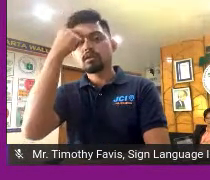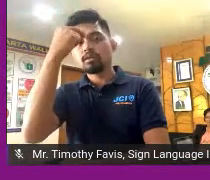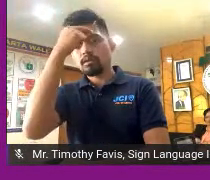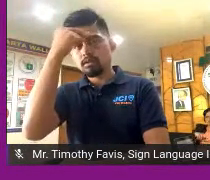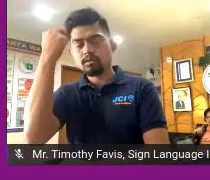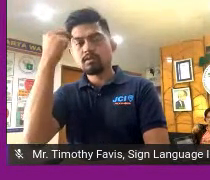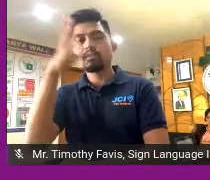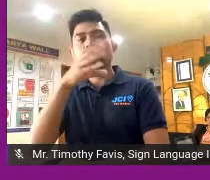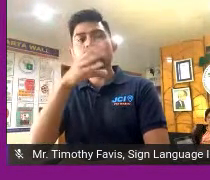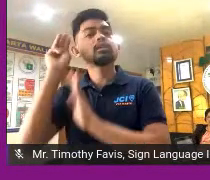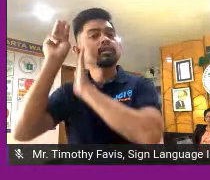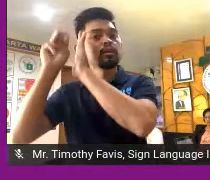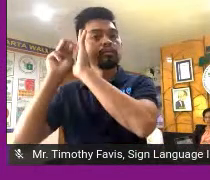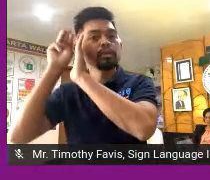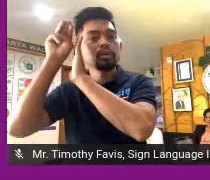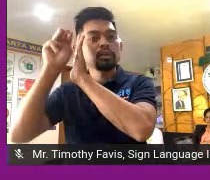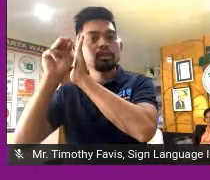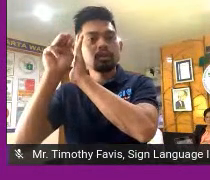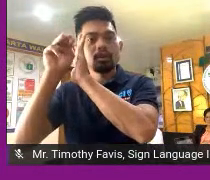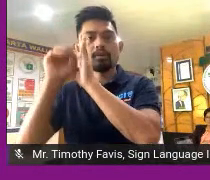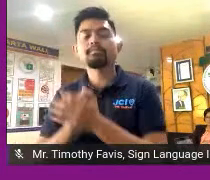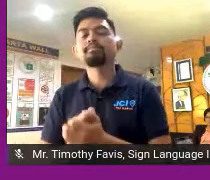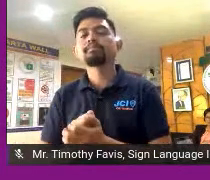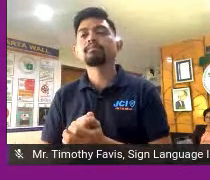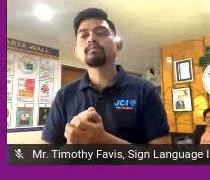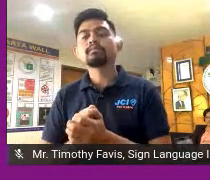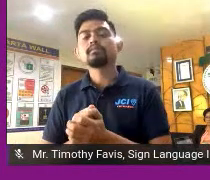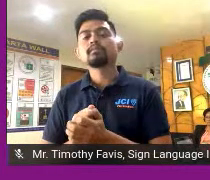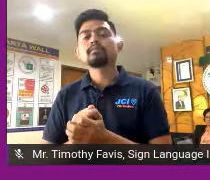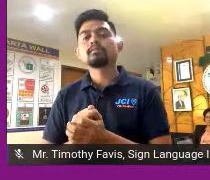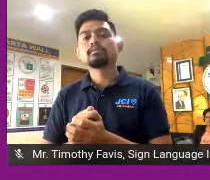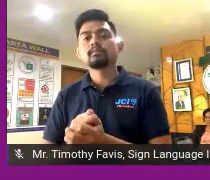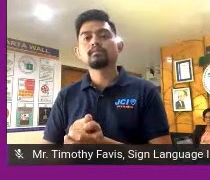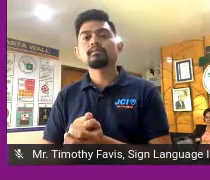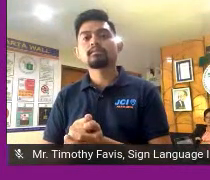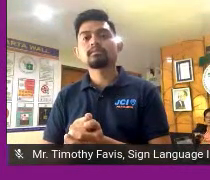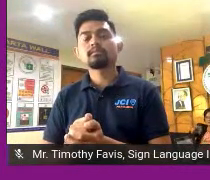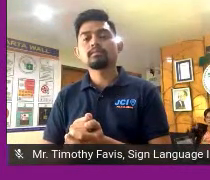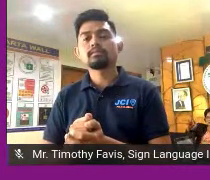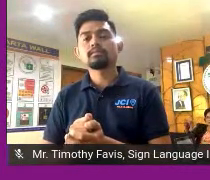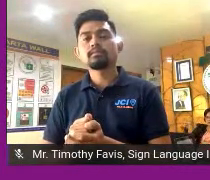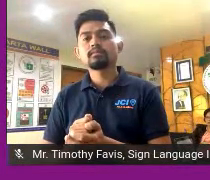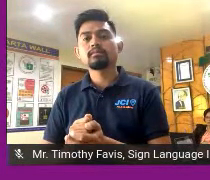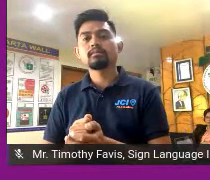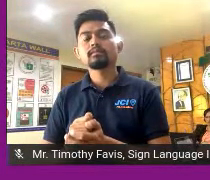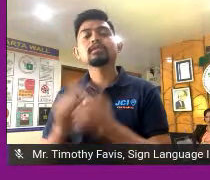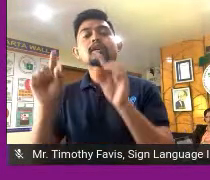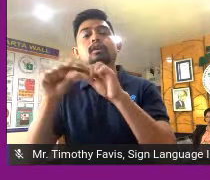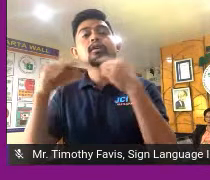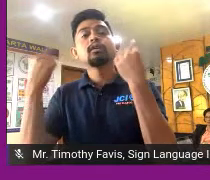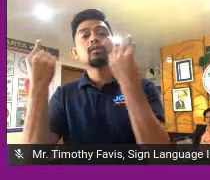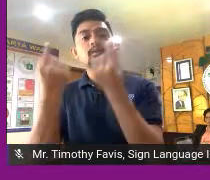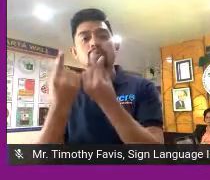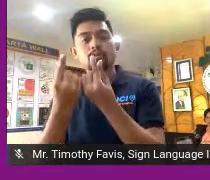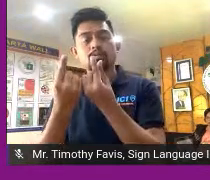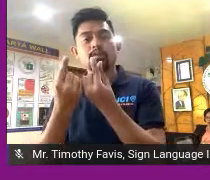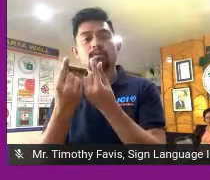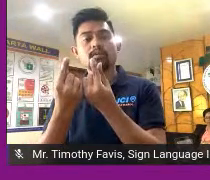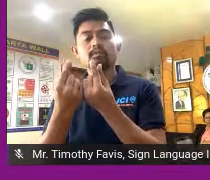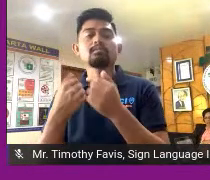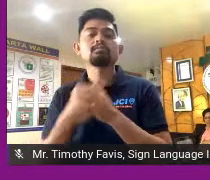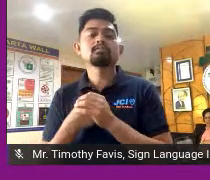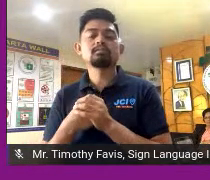media. Ini po ang socializing institution and factors. These are the groups or the